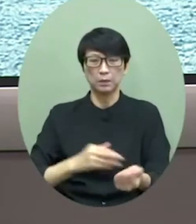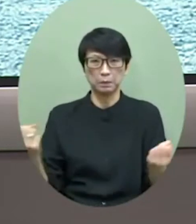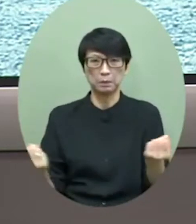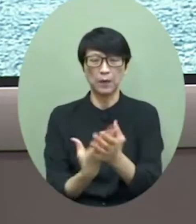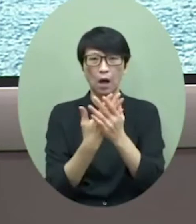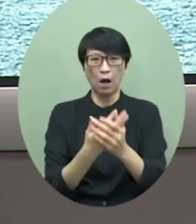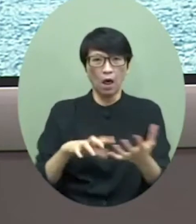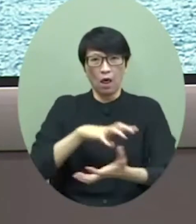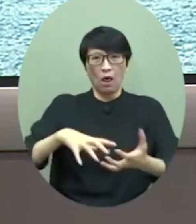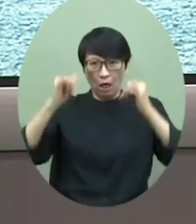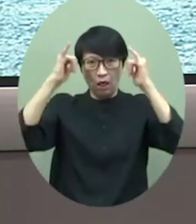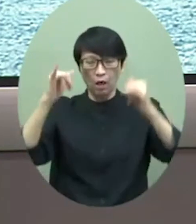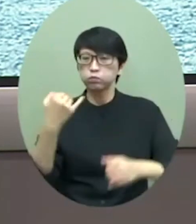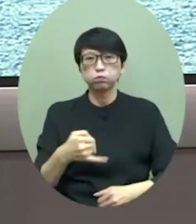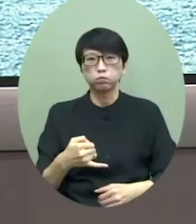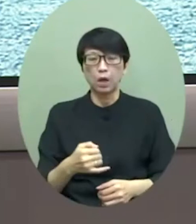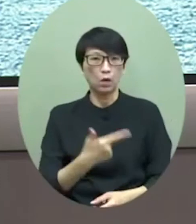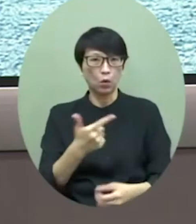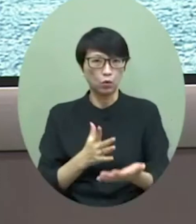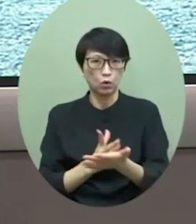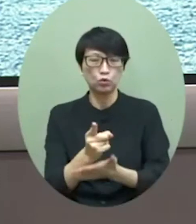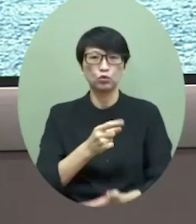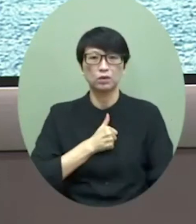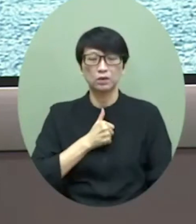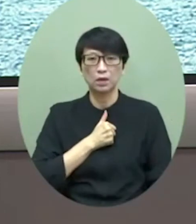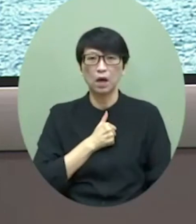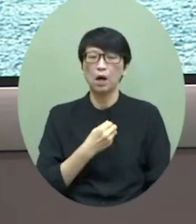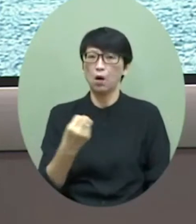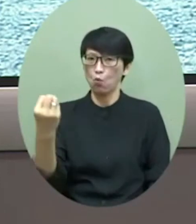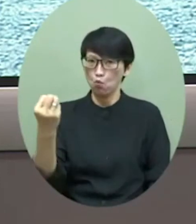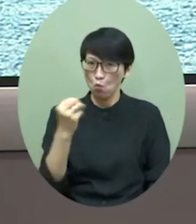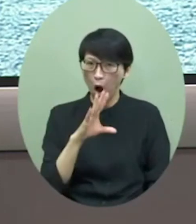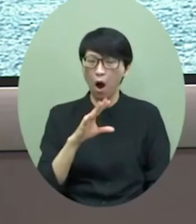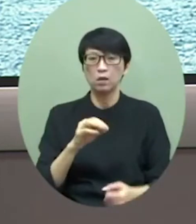measures to prevent the pandemic from spinning out of control.